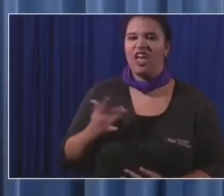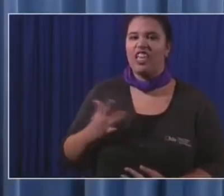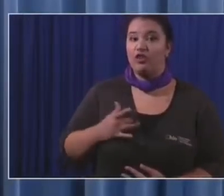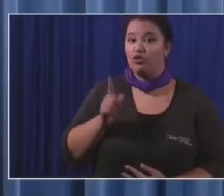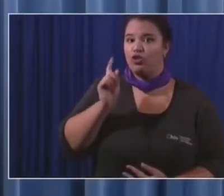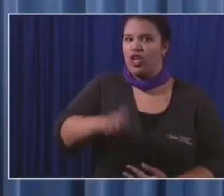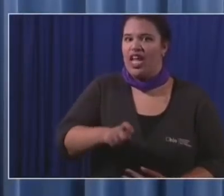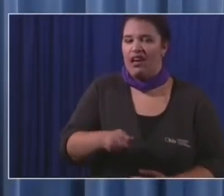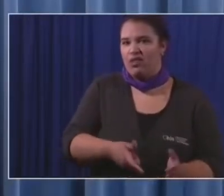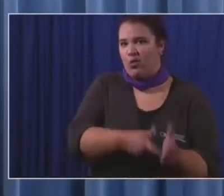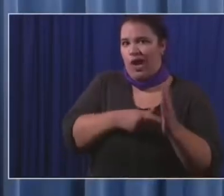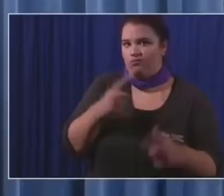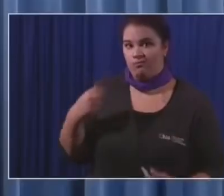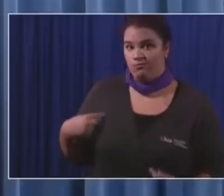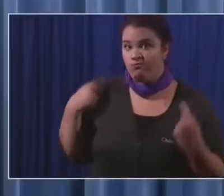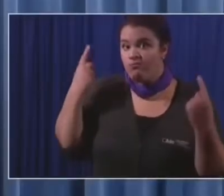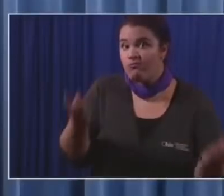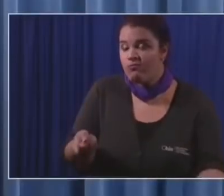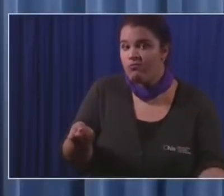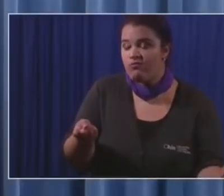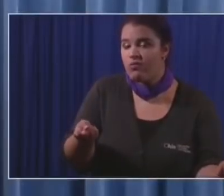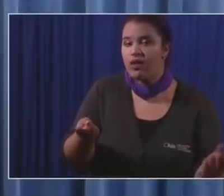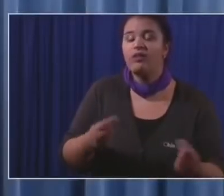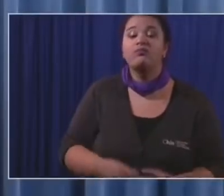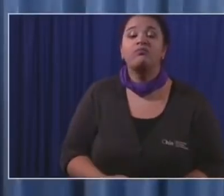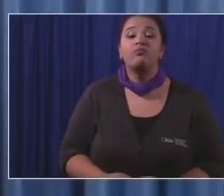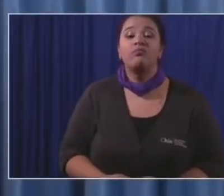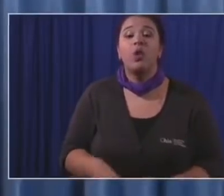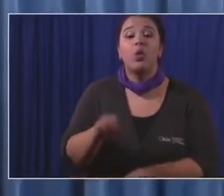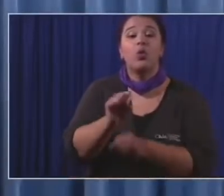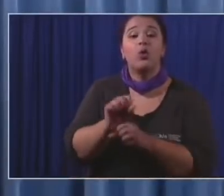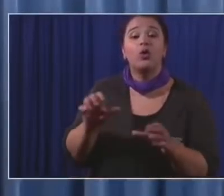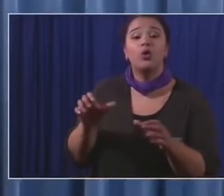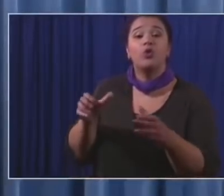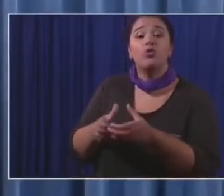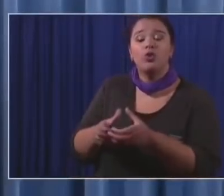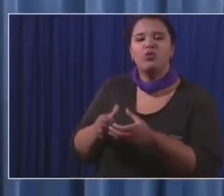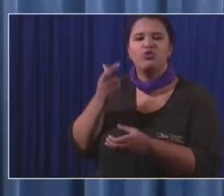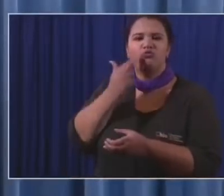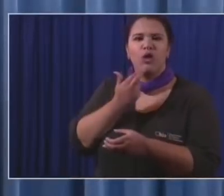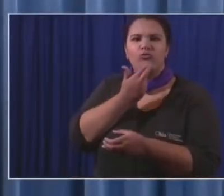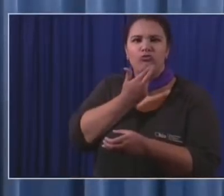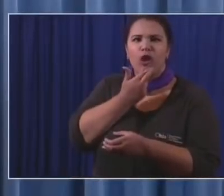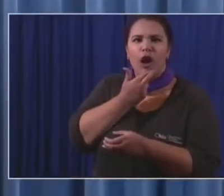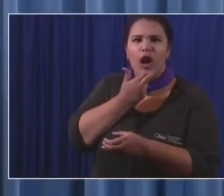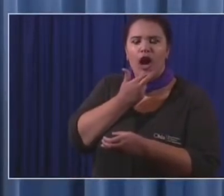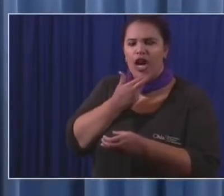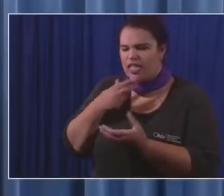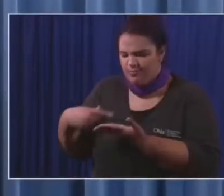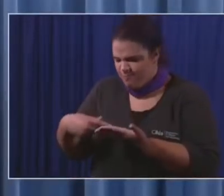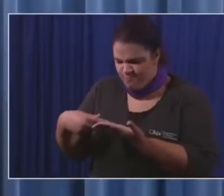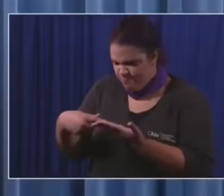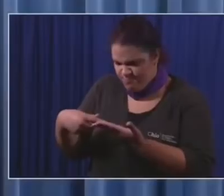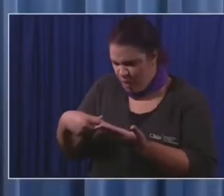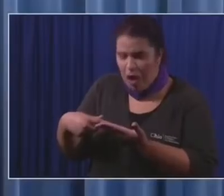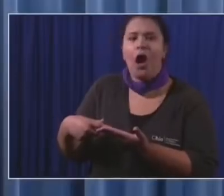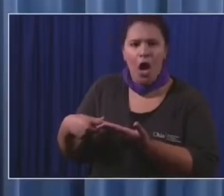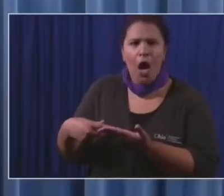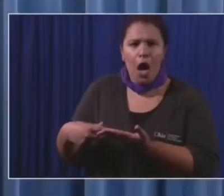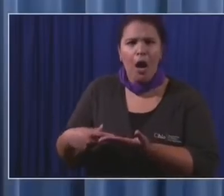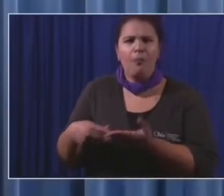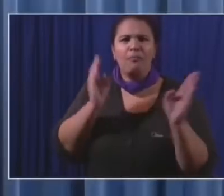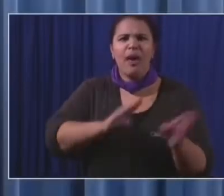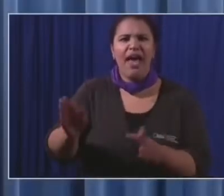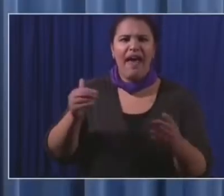maybe perhaps is too late. I'd like to get your comment about whether you should have been tougher about wearing masks much earlier. We were also told that working groups